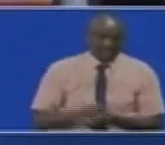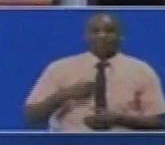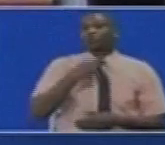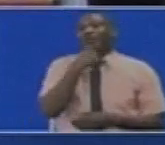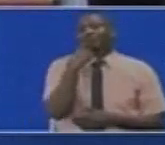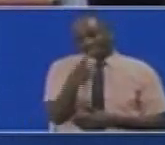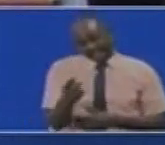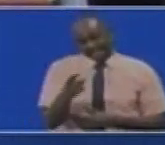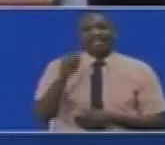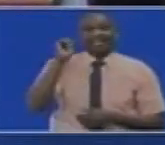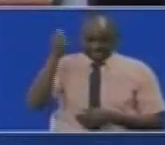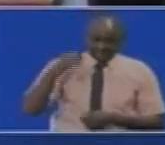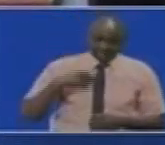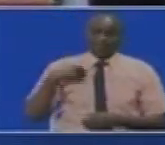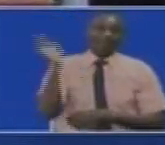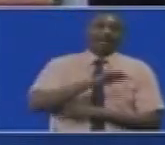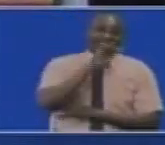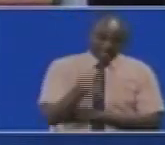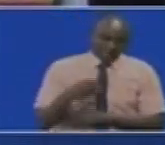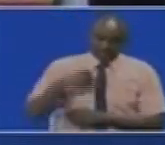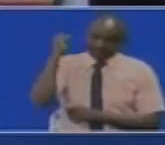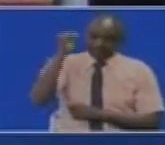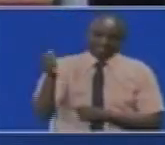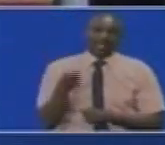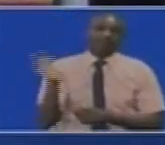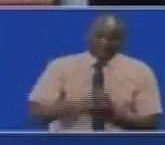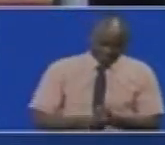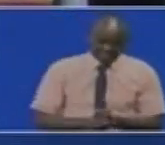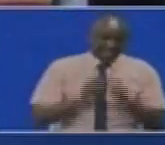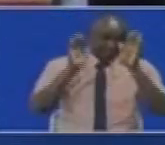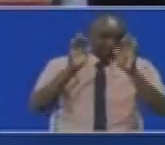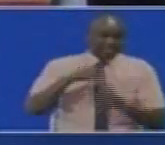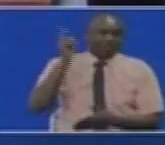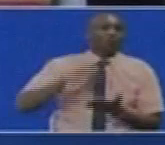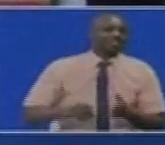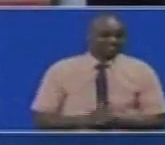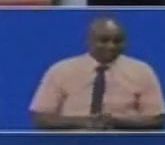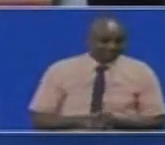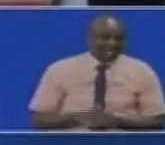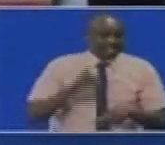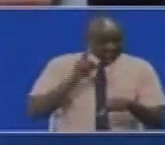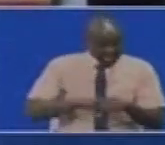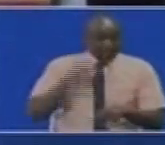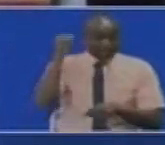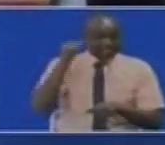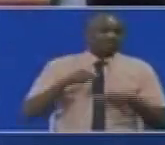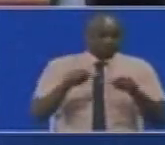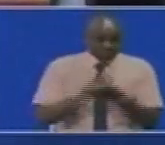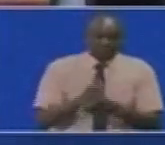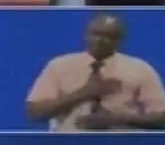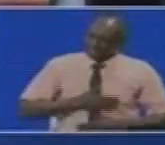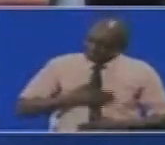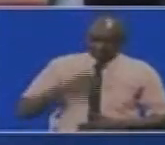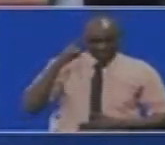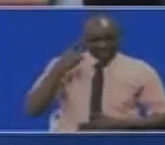that we are back in town and we want to do politics, and most important, as we do our politics, let us think